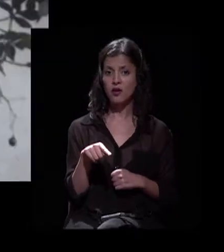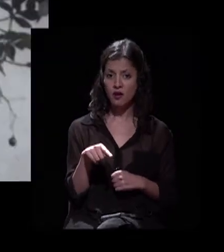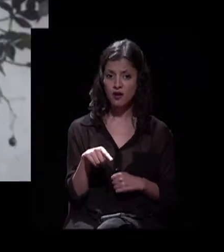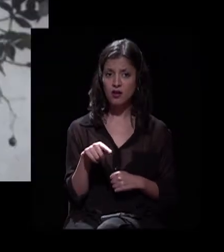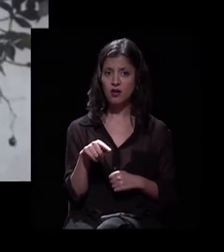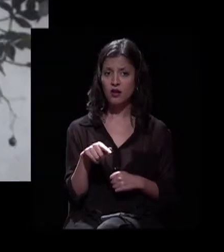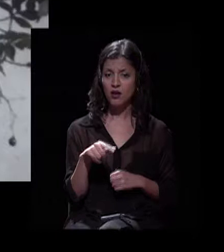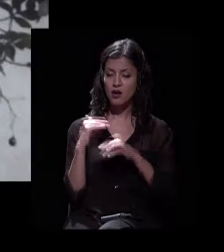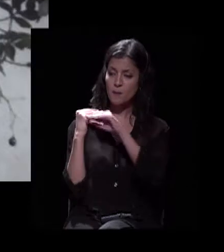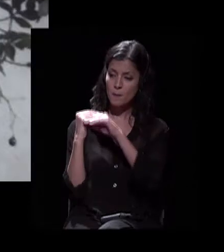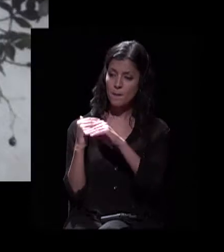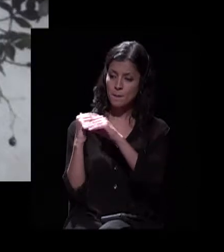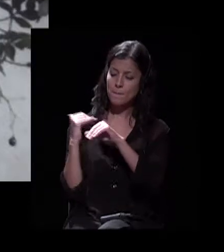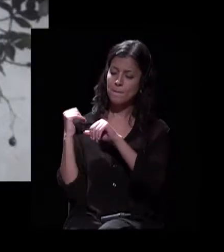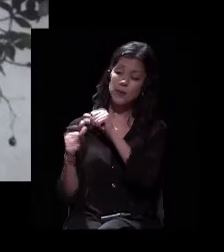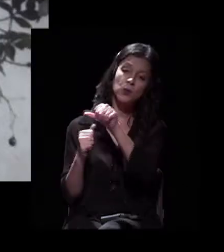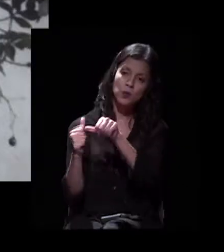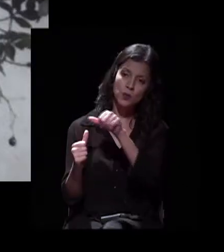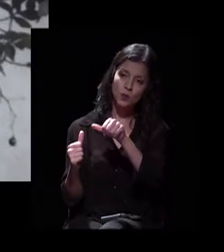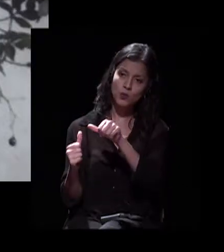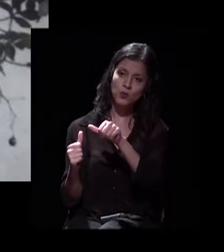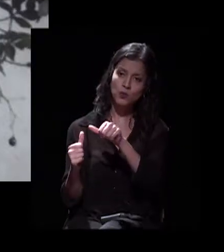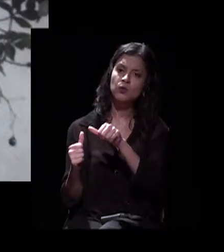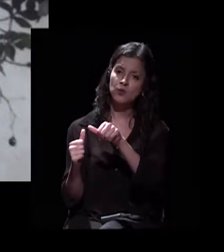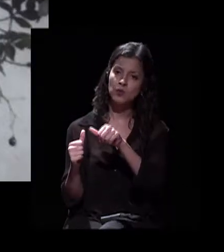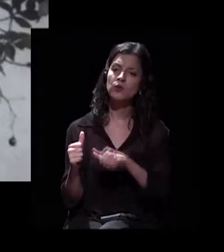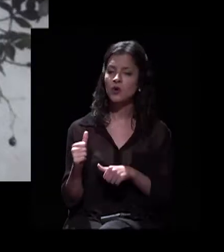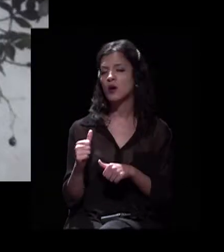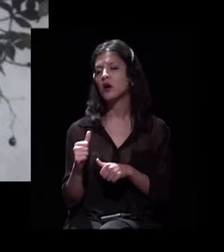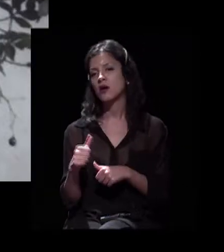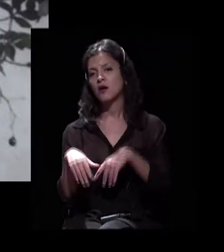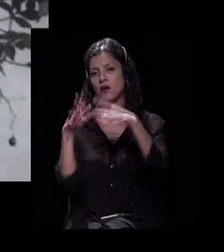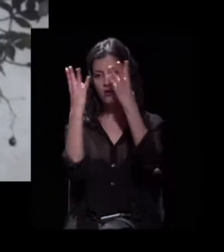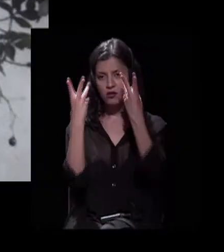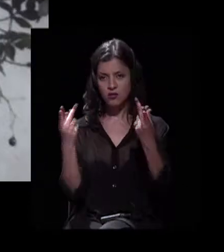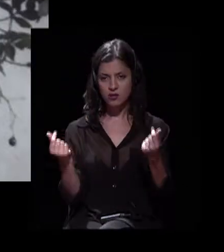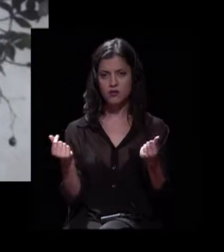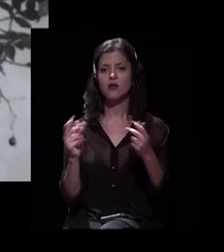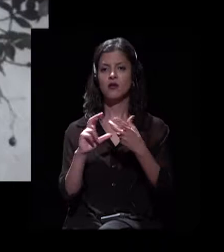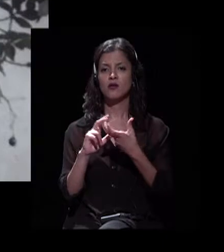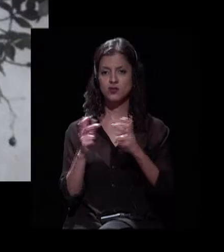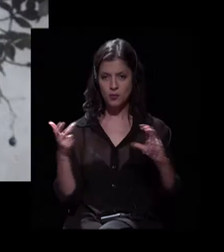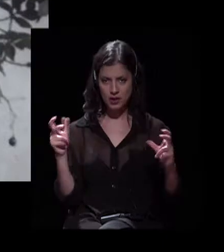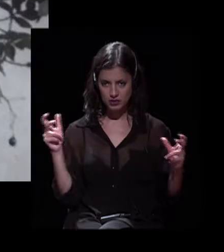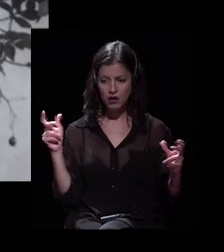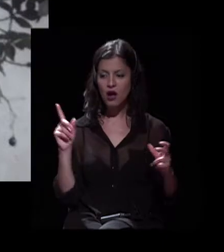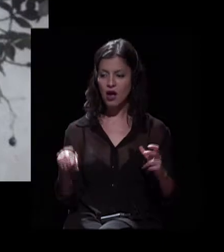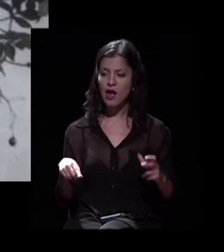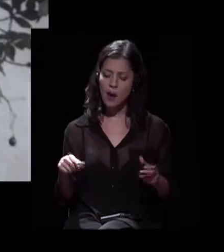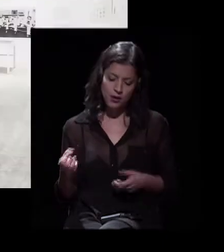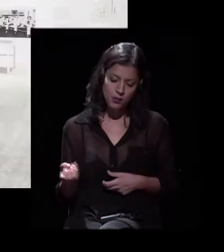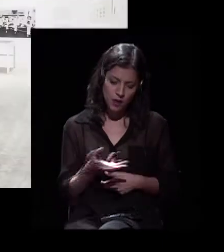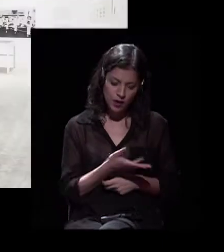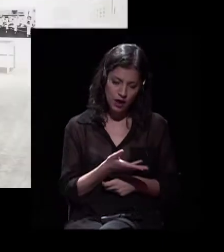the experimentation with geometric abstraction characteristic of the modern movements in Latin America.